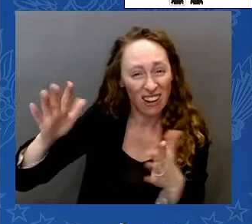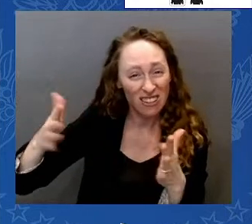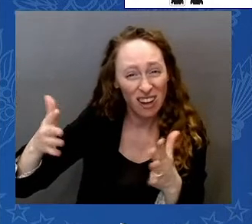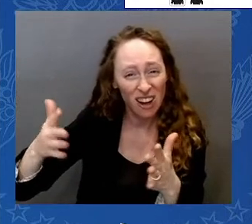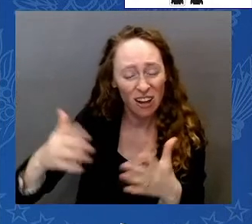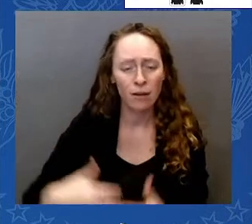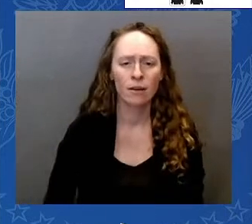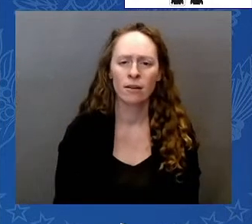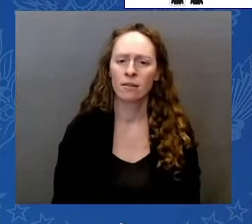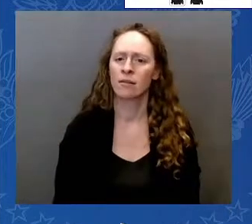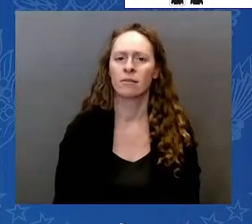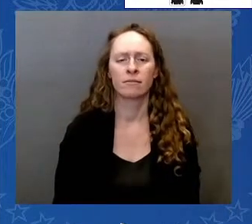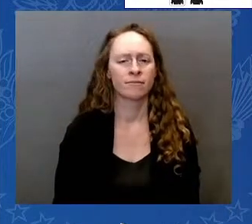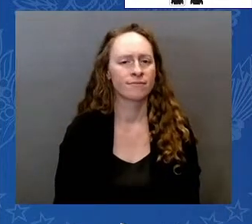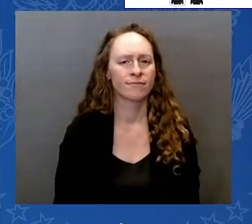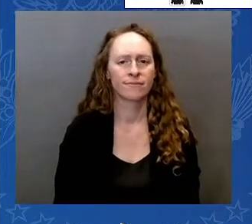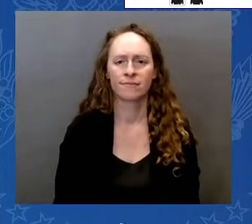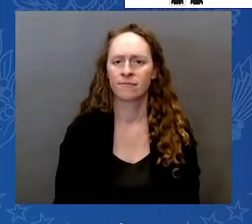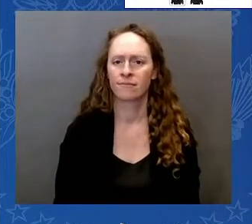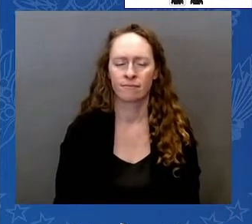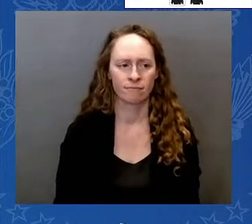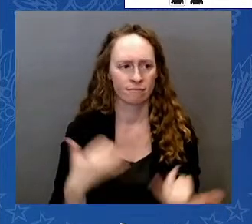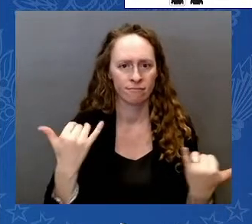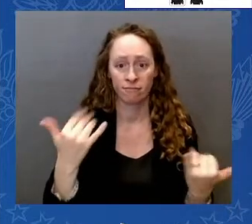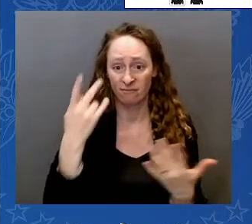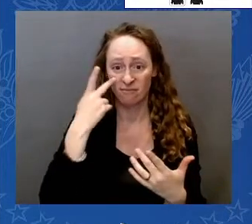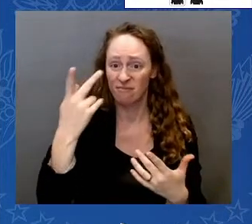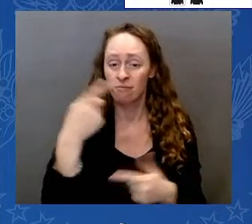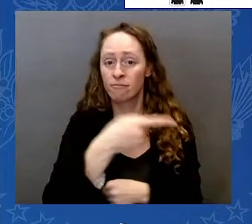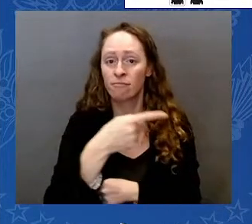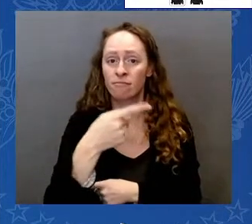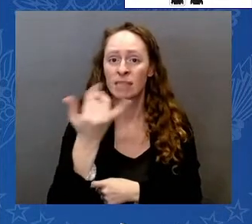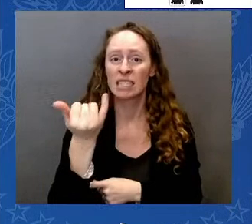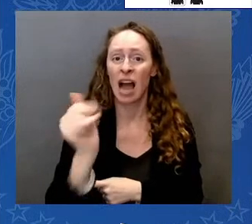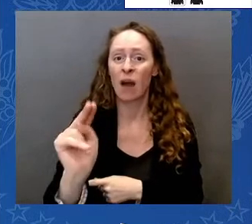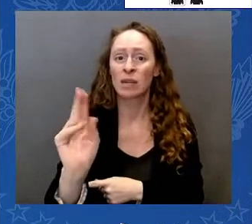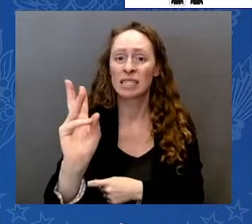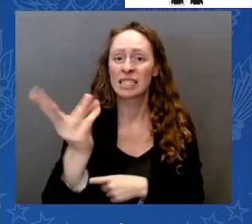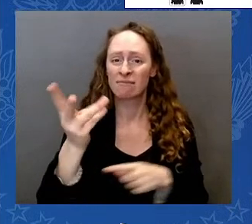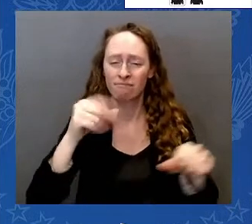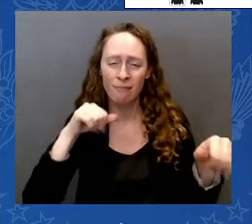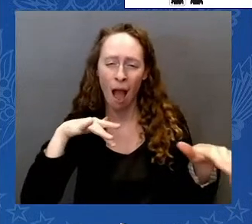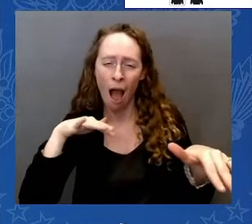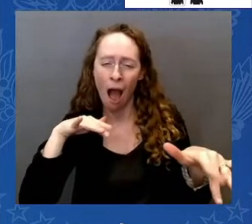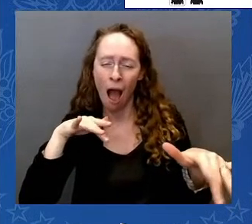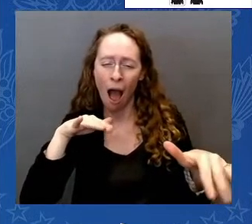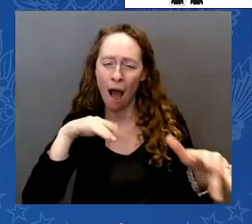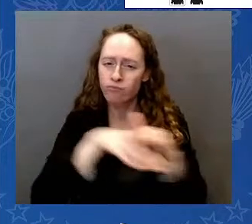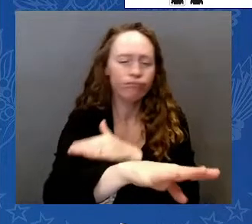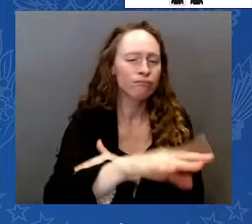people, 3 cops end up dying, so on and so forth. And they're referred to as patriots?